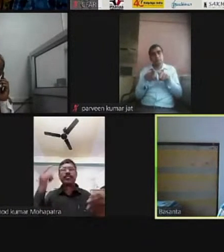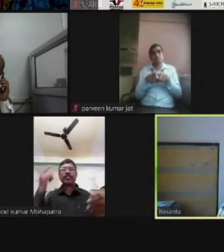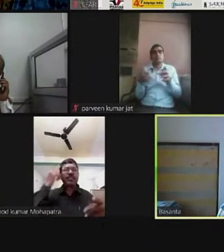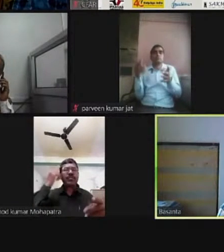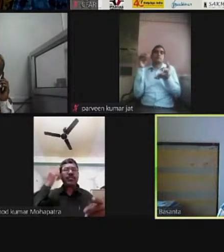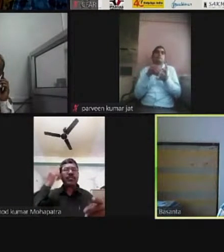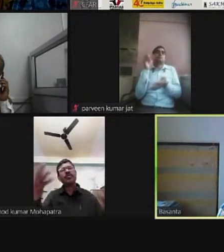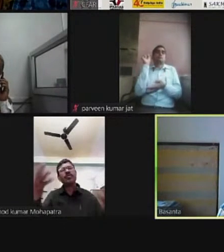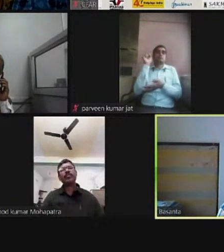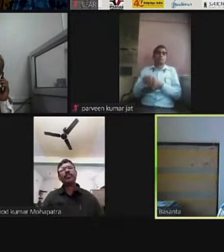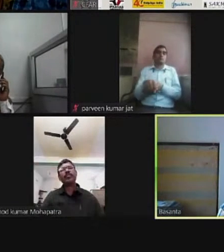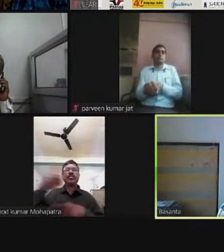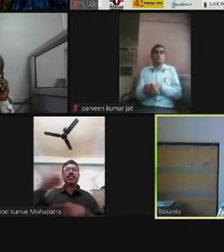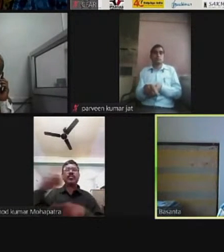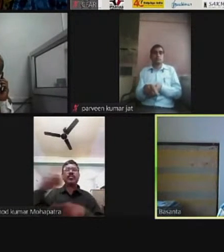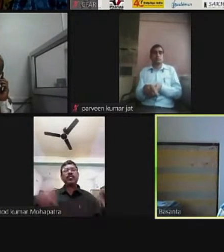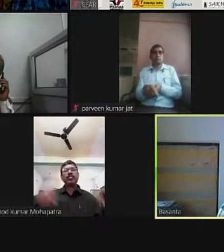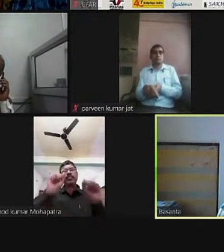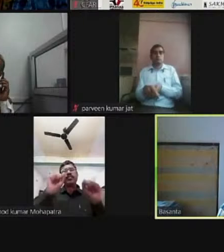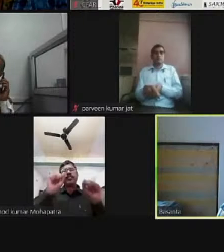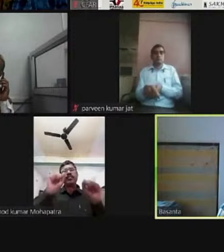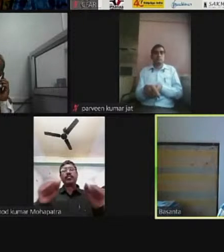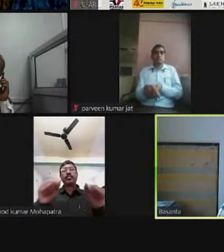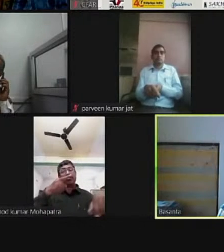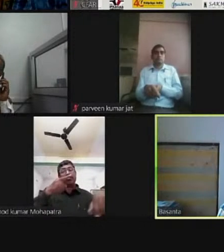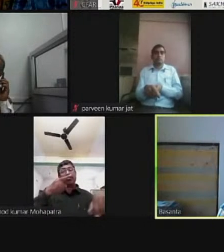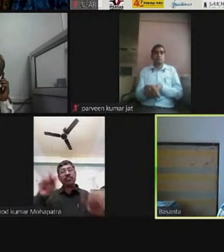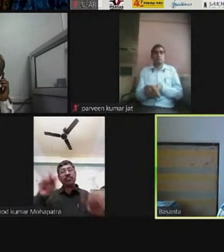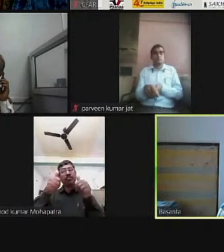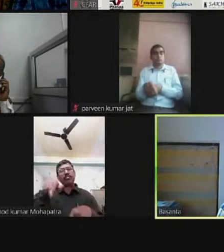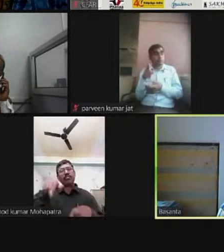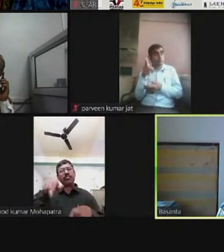in a proper fashion. So,